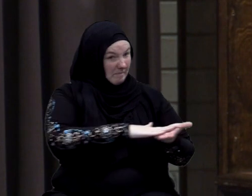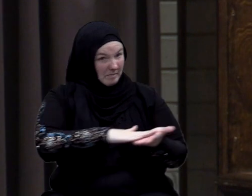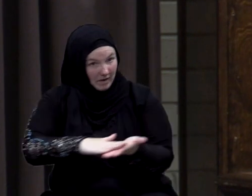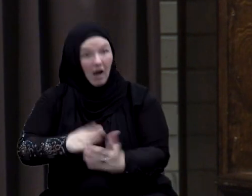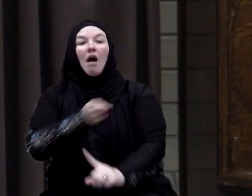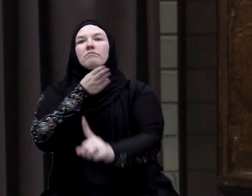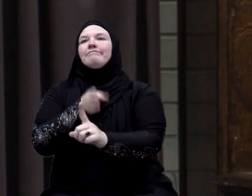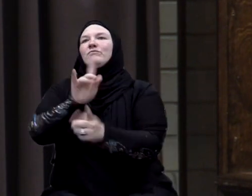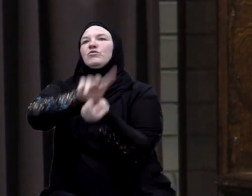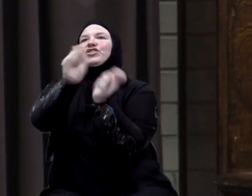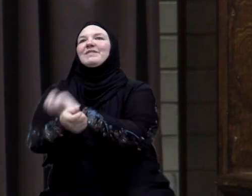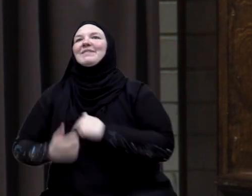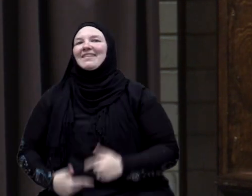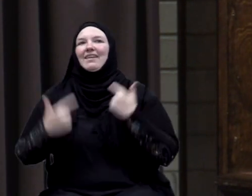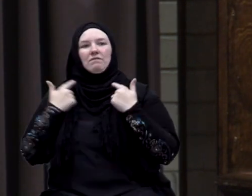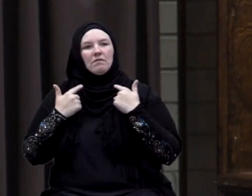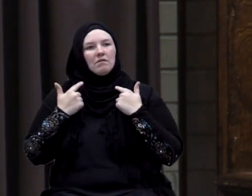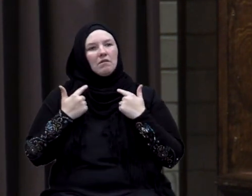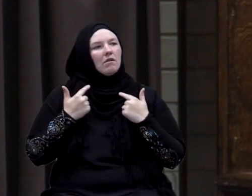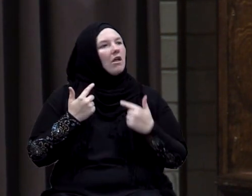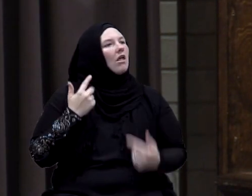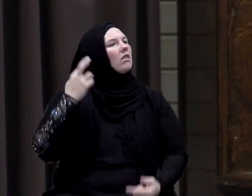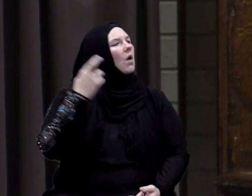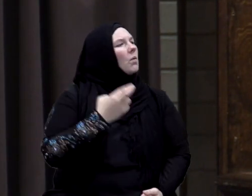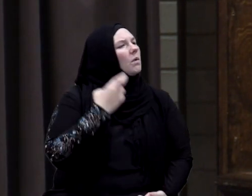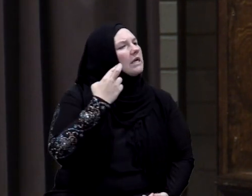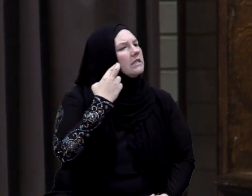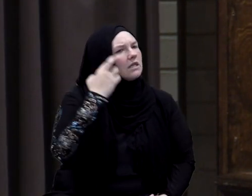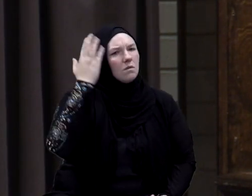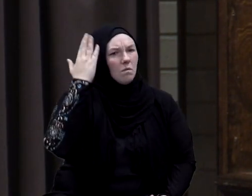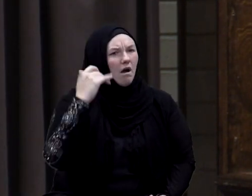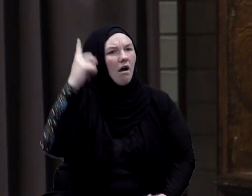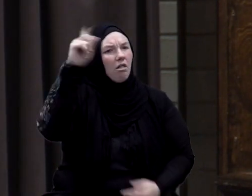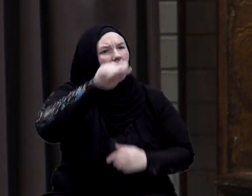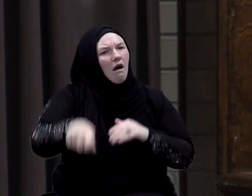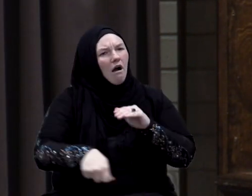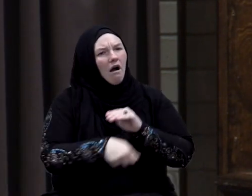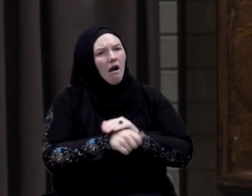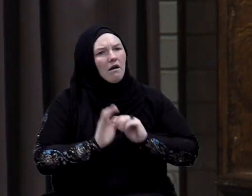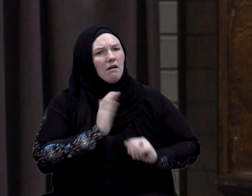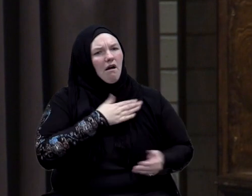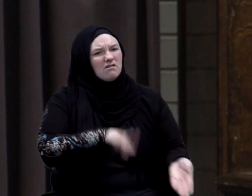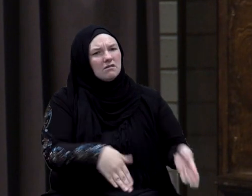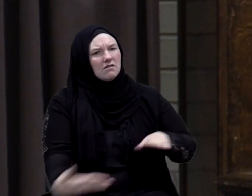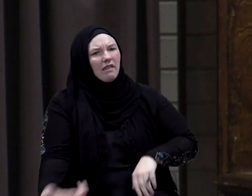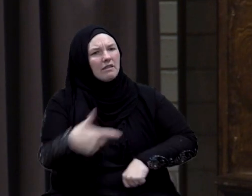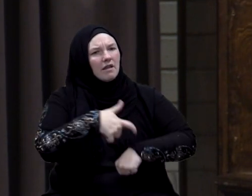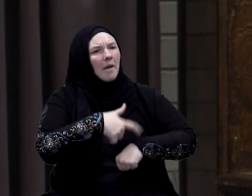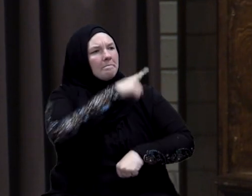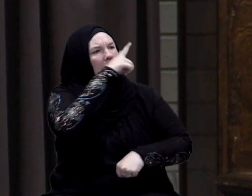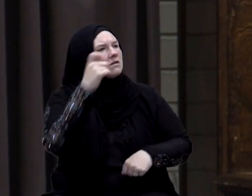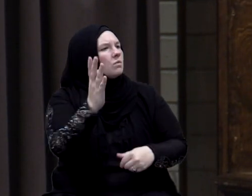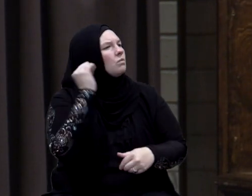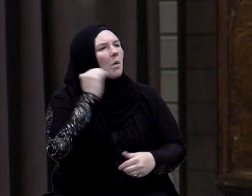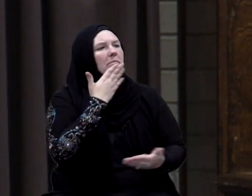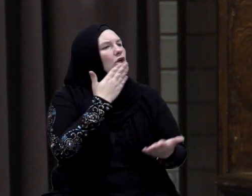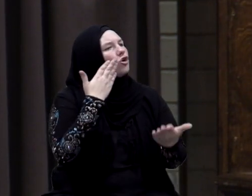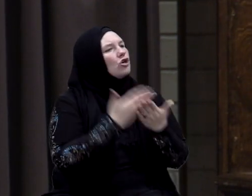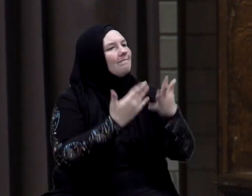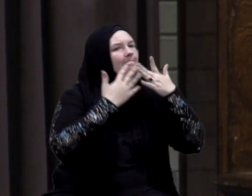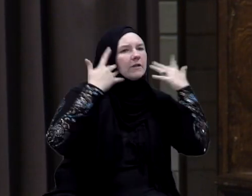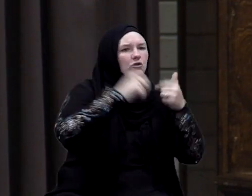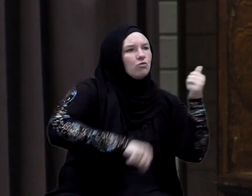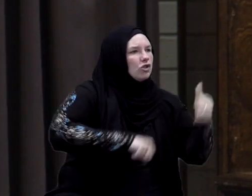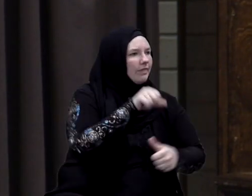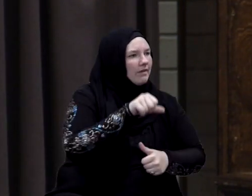is because we would not have been righteous with each other if we knew when we are going